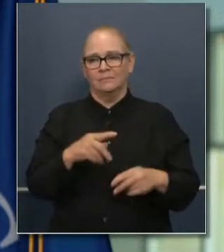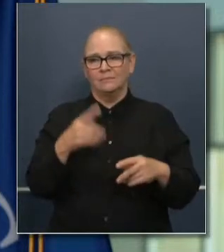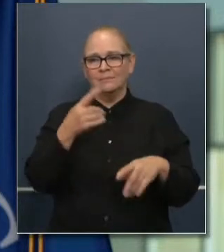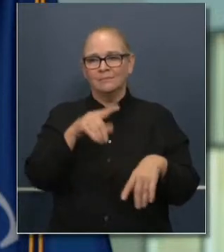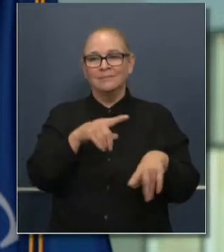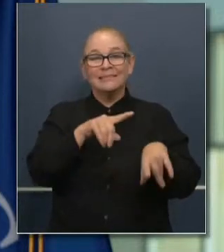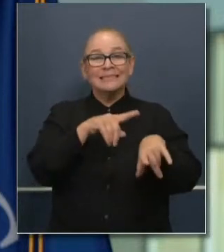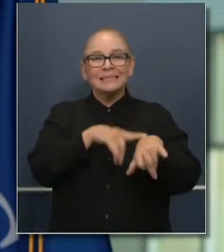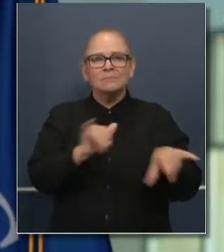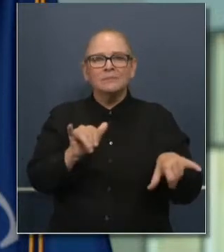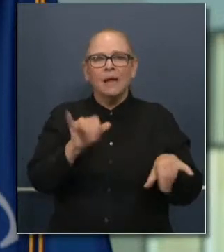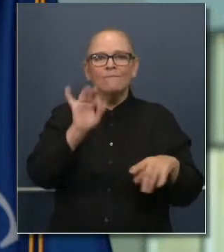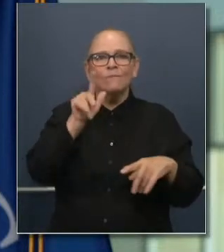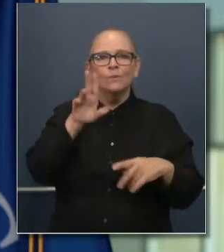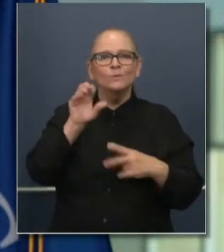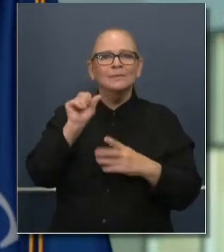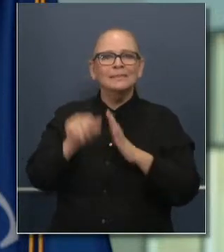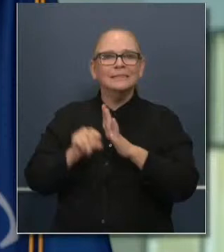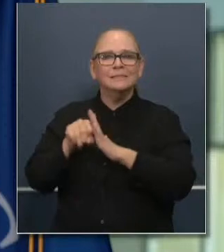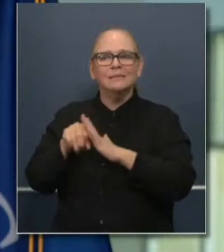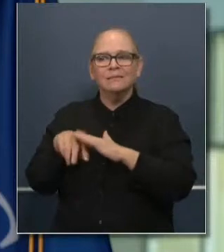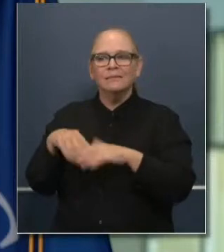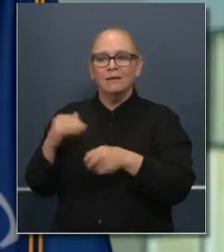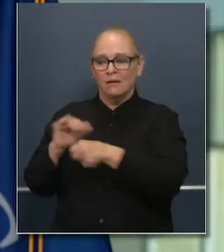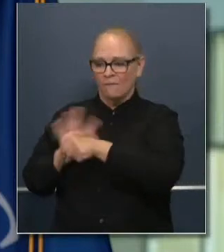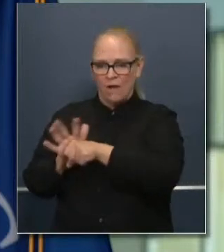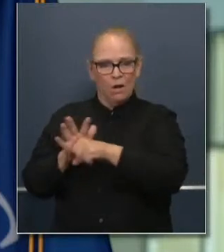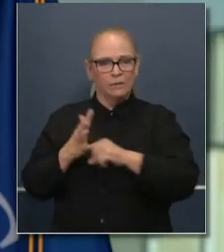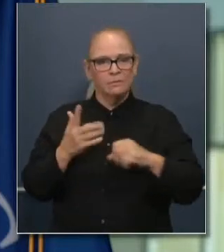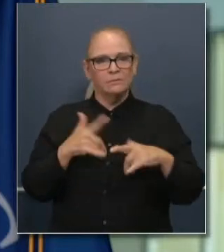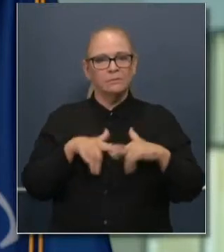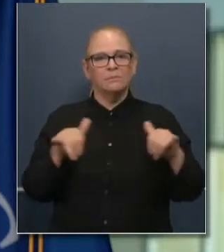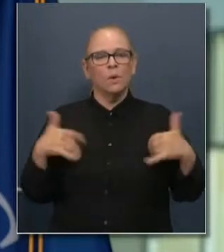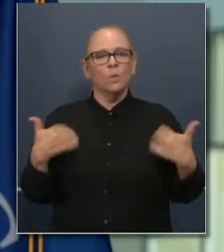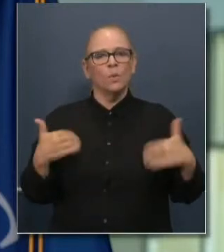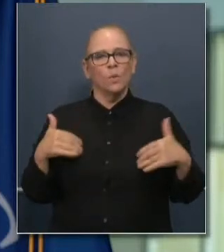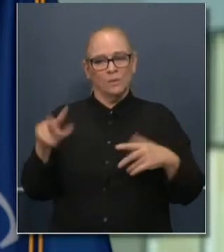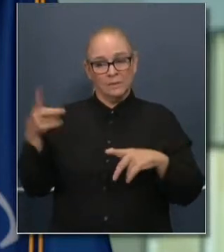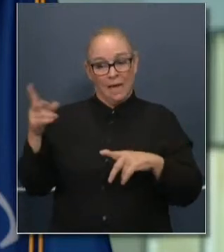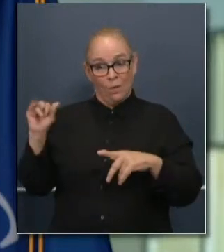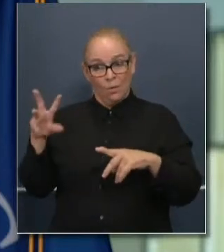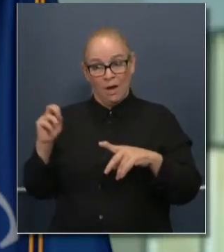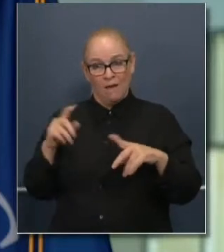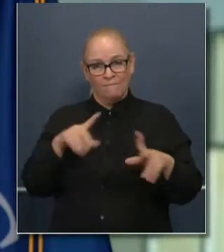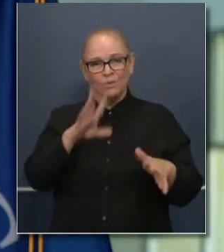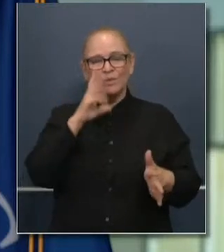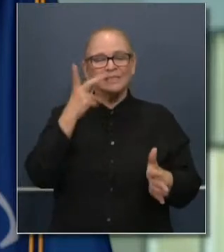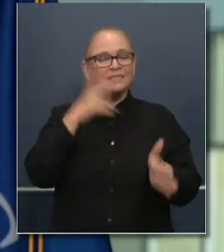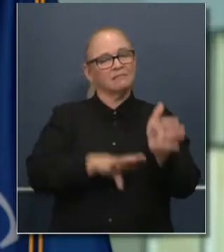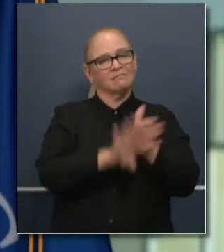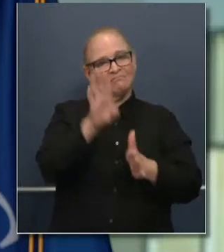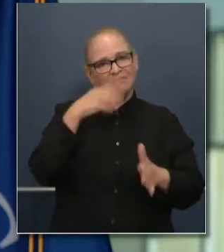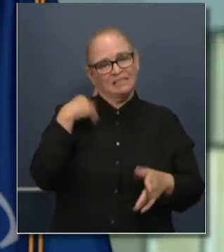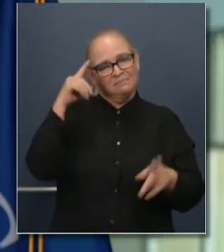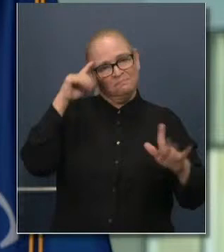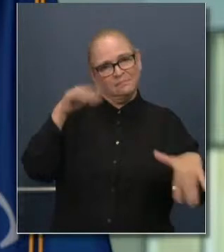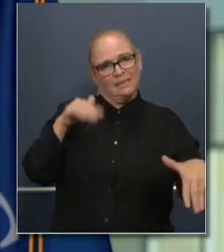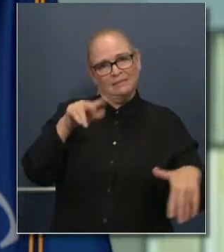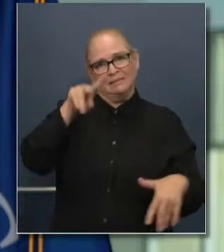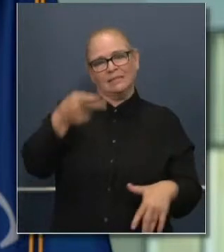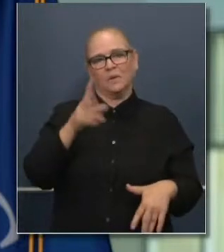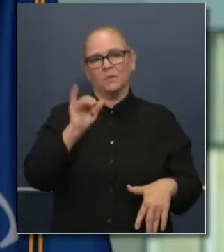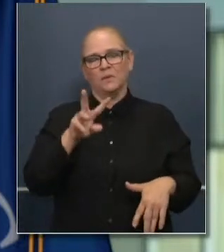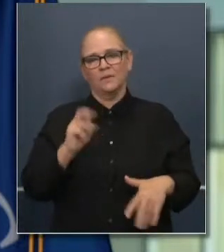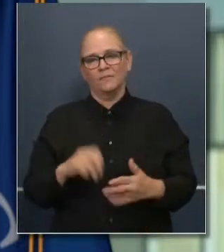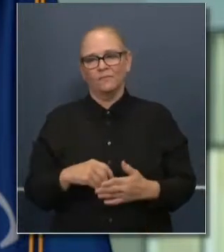top of COVID-19 likely having a resurgence in that second wave around the same time,